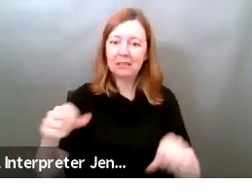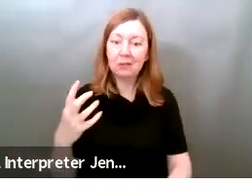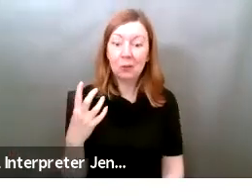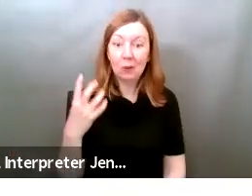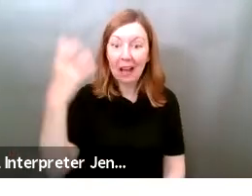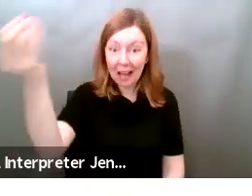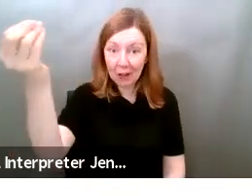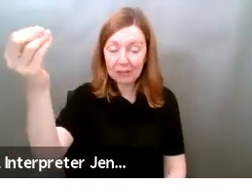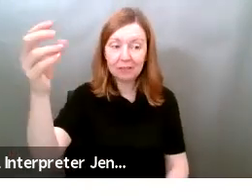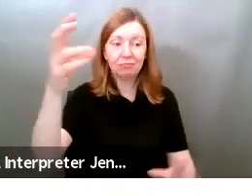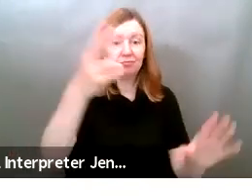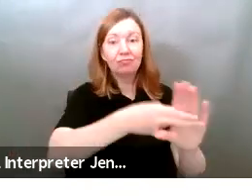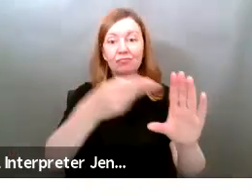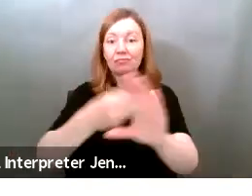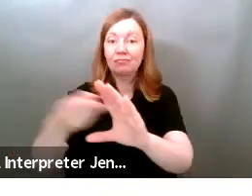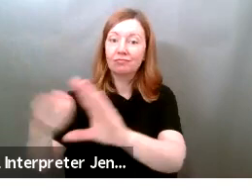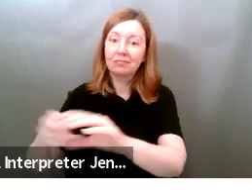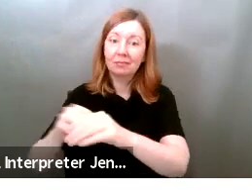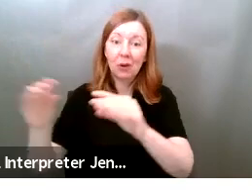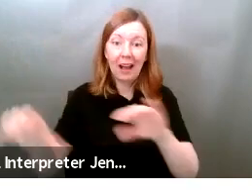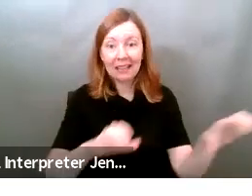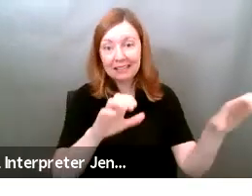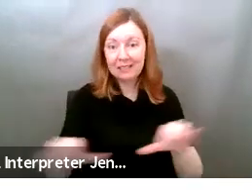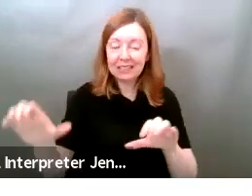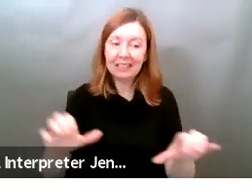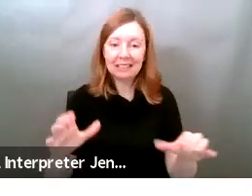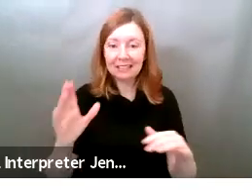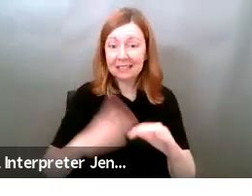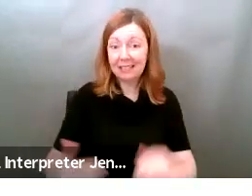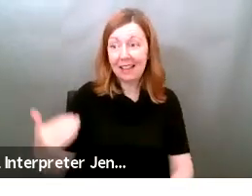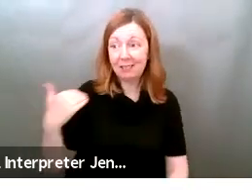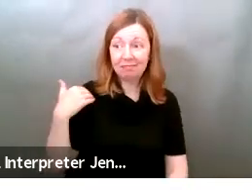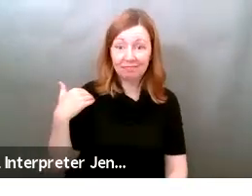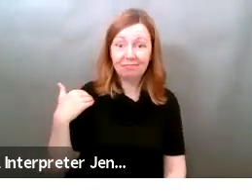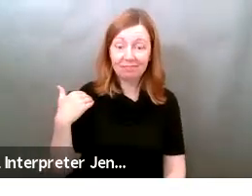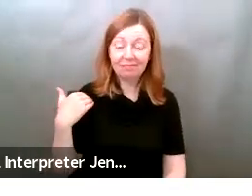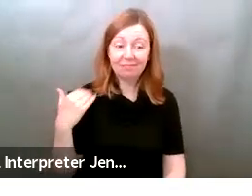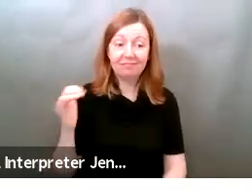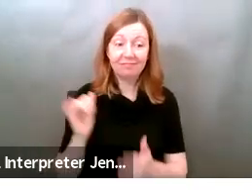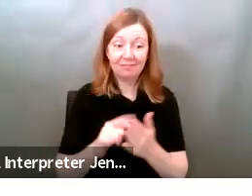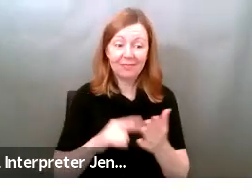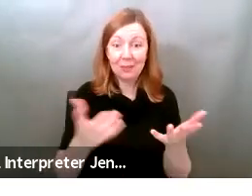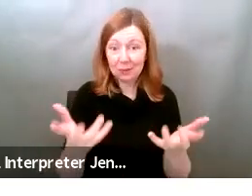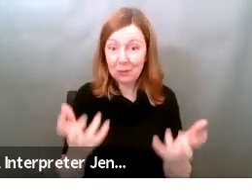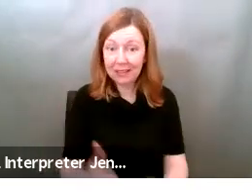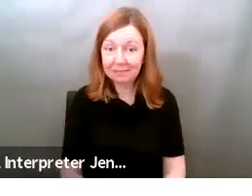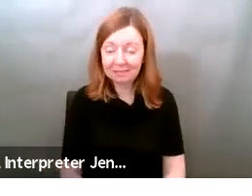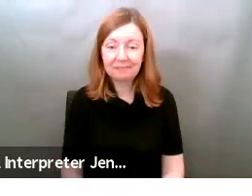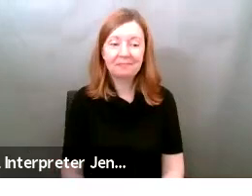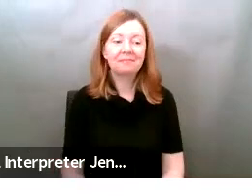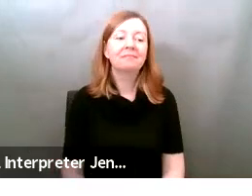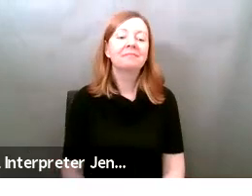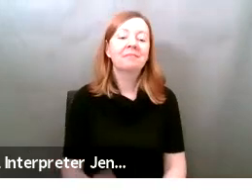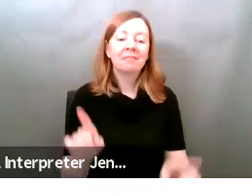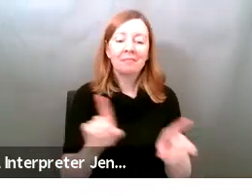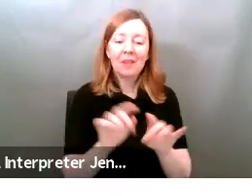out, partake in more activities than you have been doing before, if that's what you choose. Another